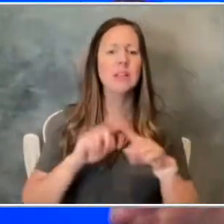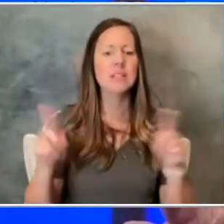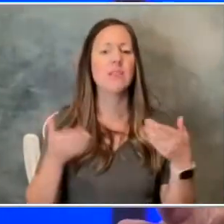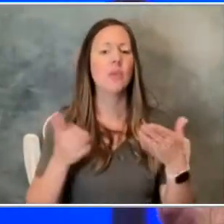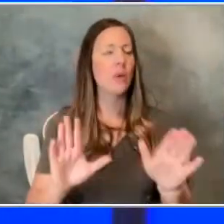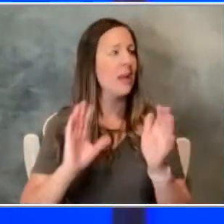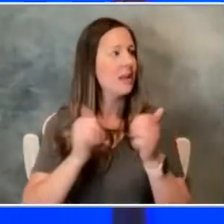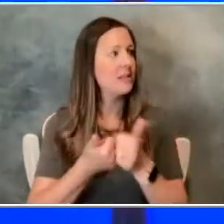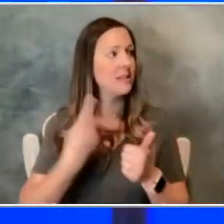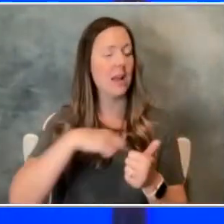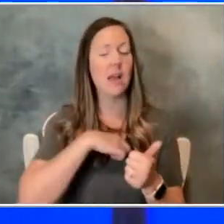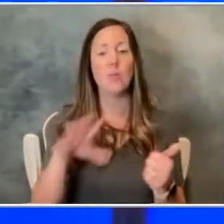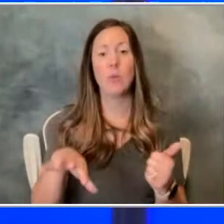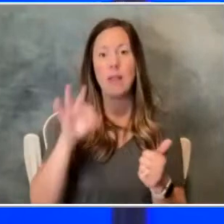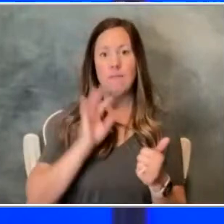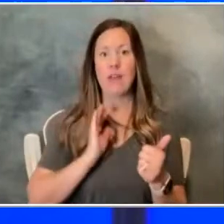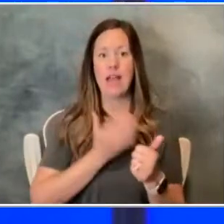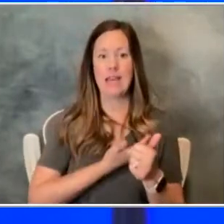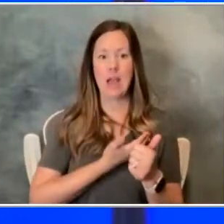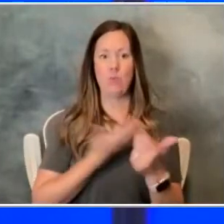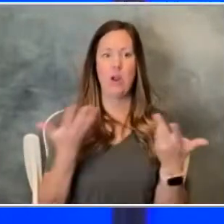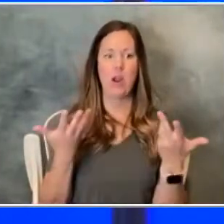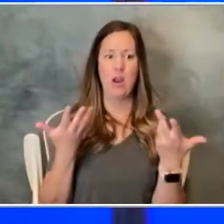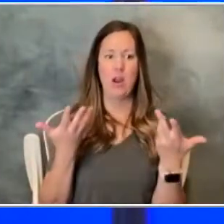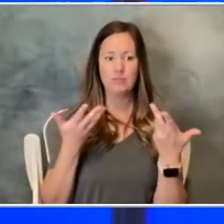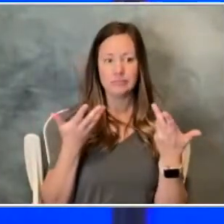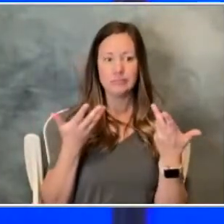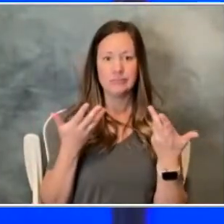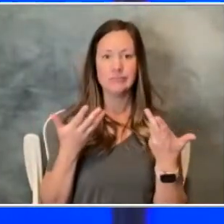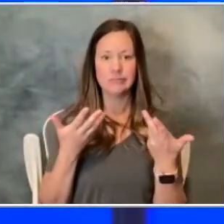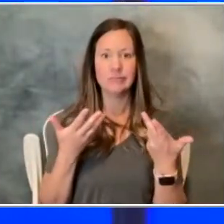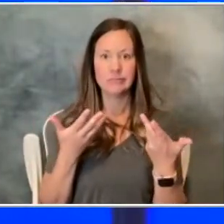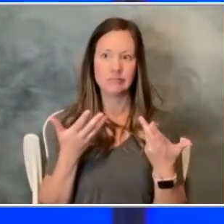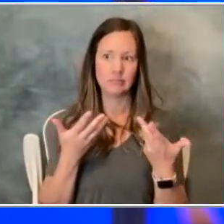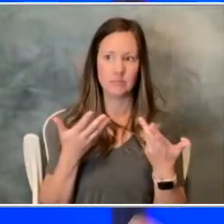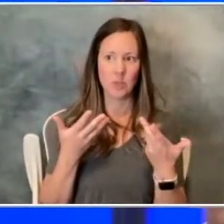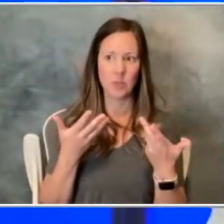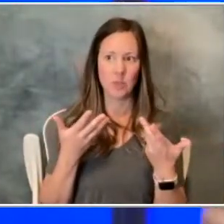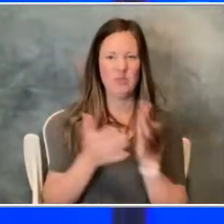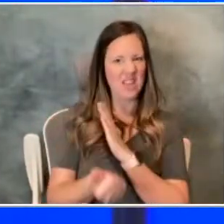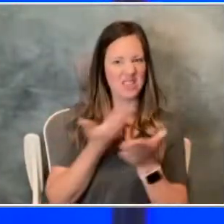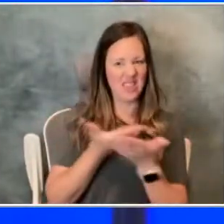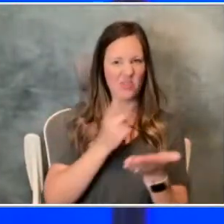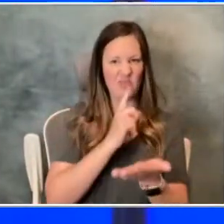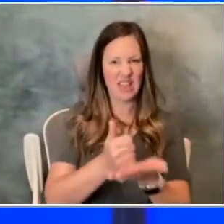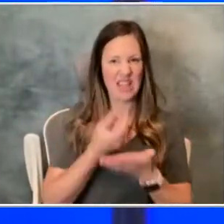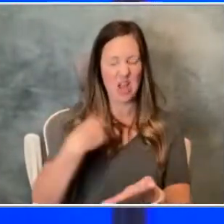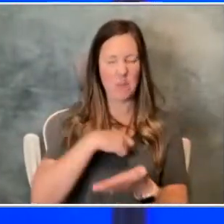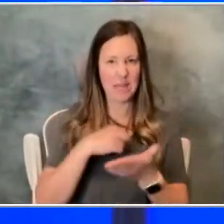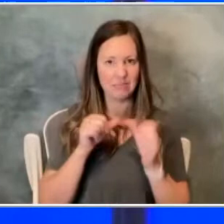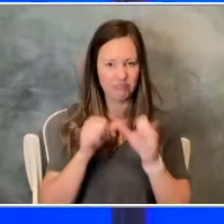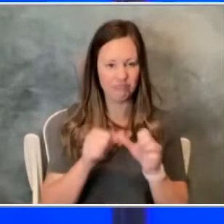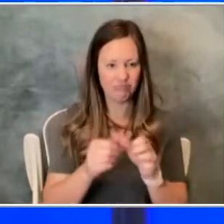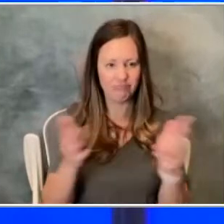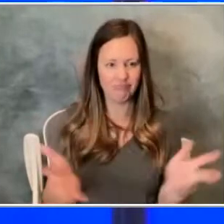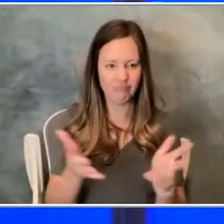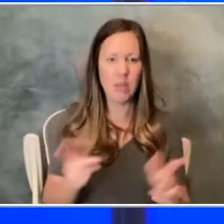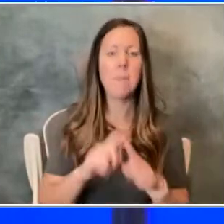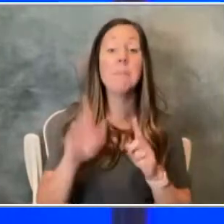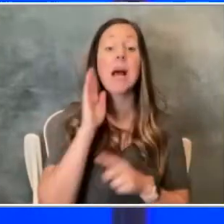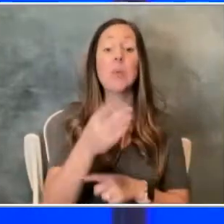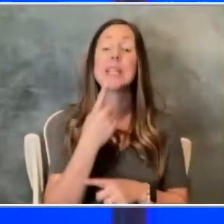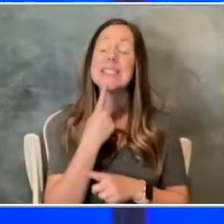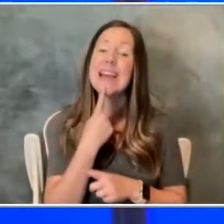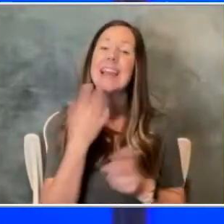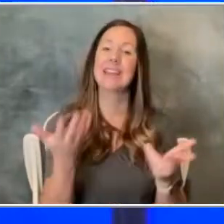our meaning, it's important to really know those things and to use those things to help push us forward. But I will say, I'll echo what Dr.